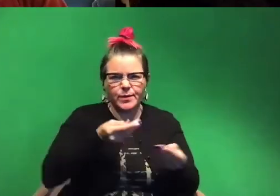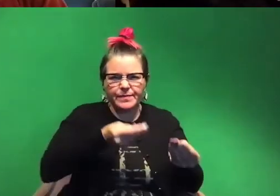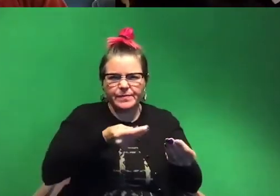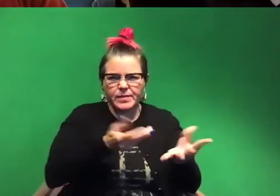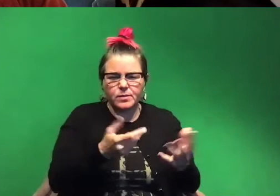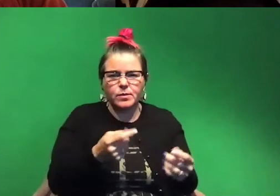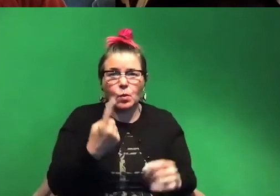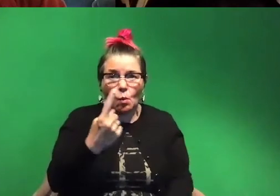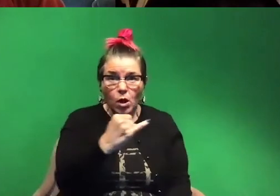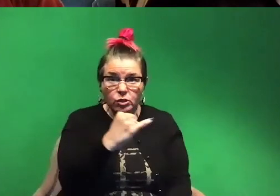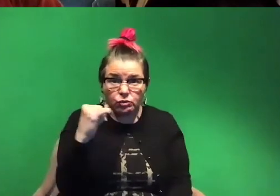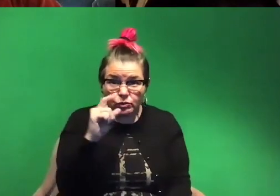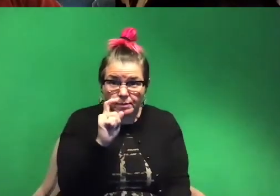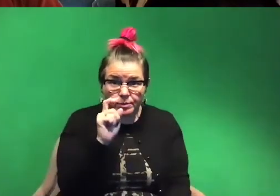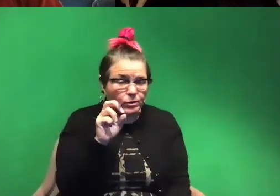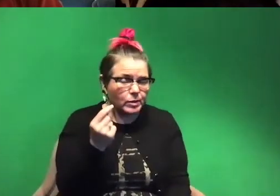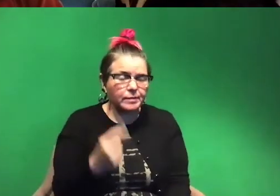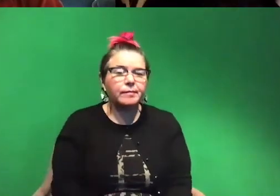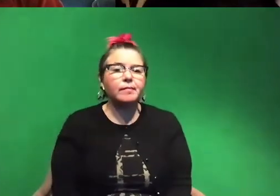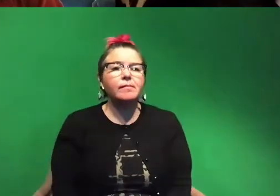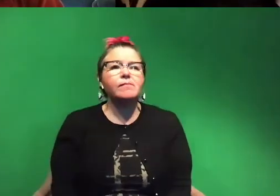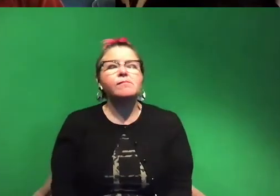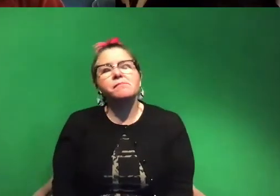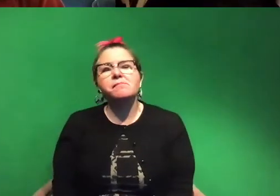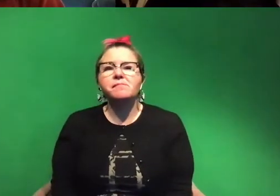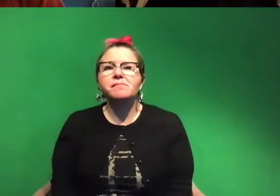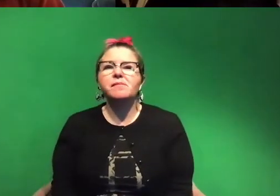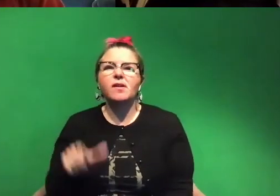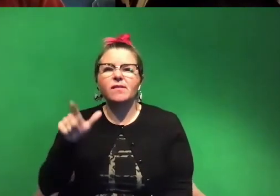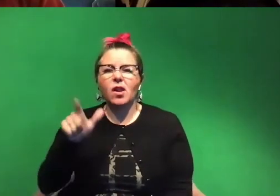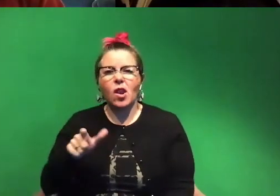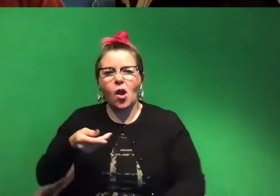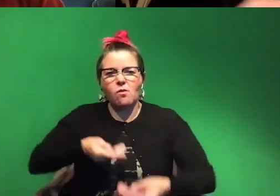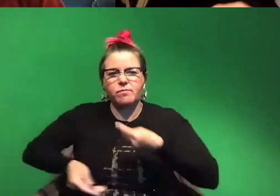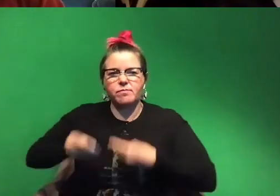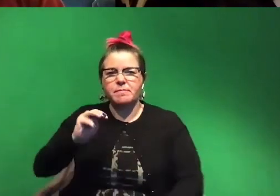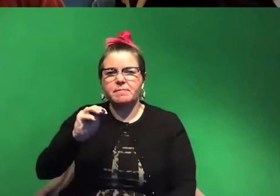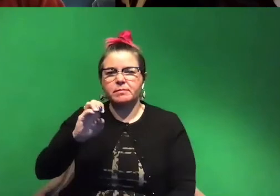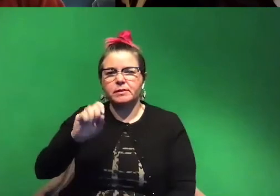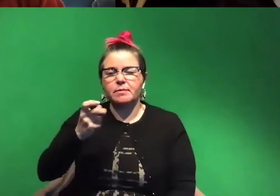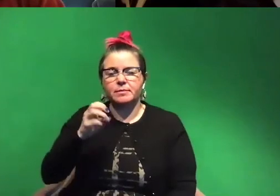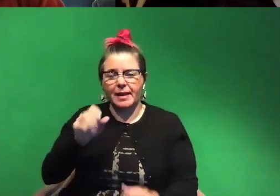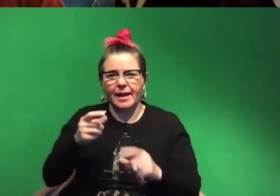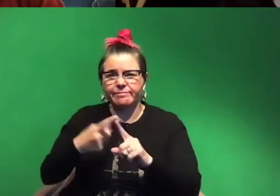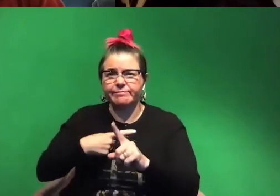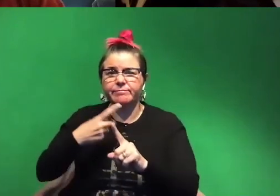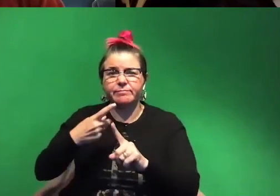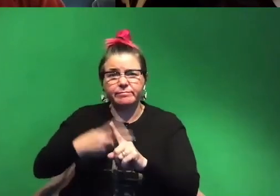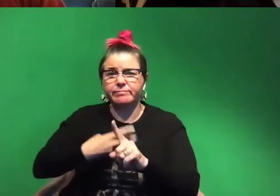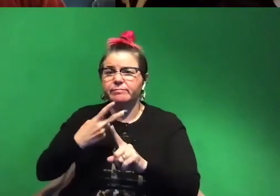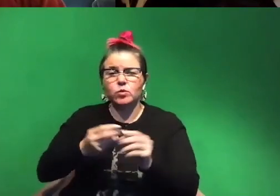one shrimp? Like what are we talking here? Yeah, they have pretty low metabolisms. They can go for months at a time even without